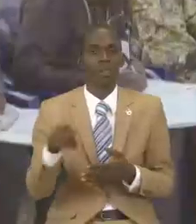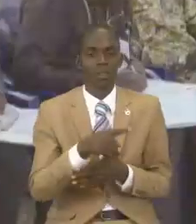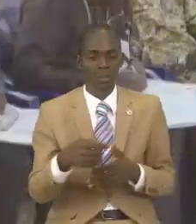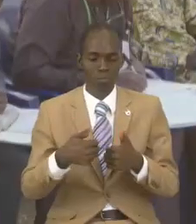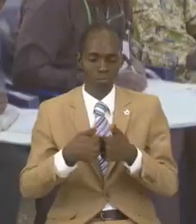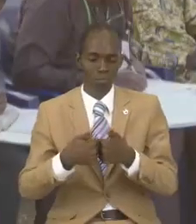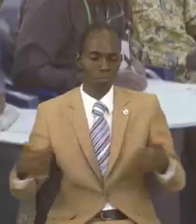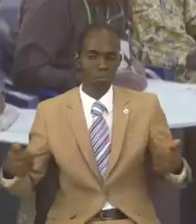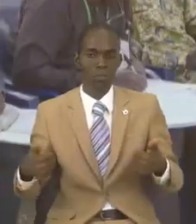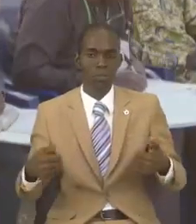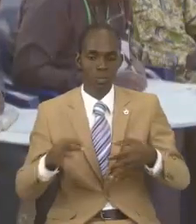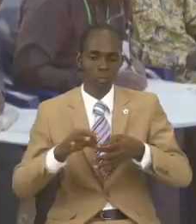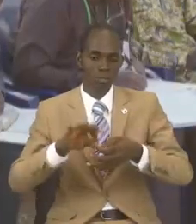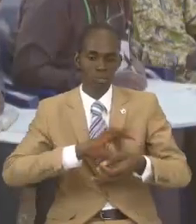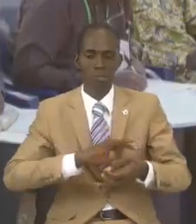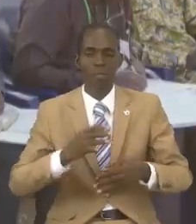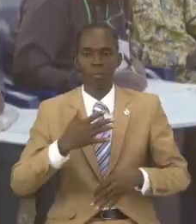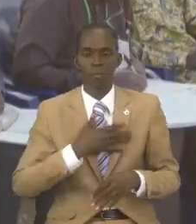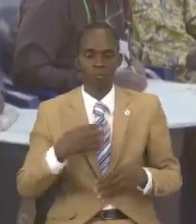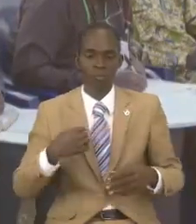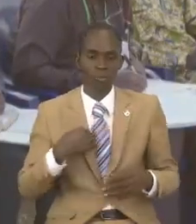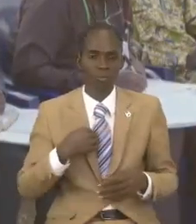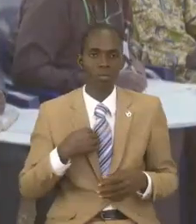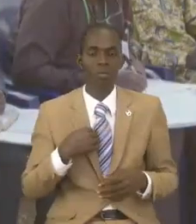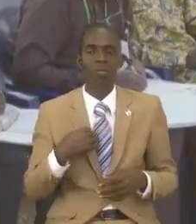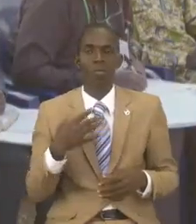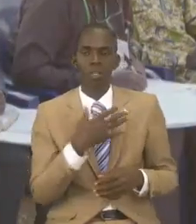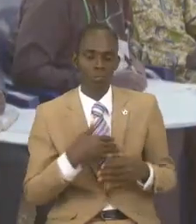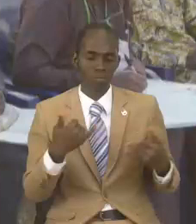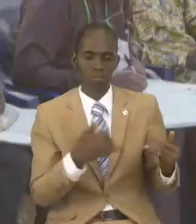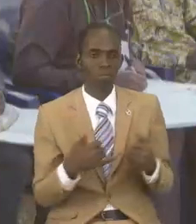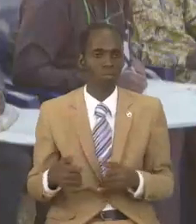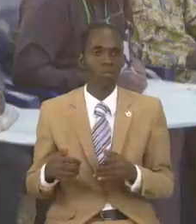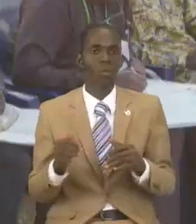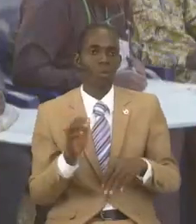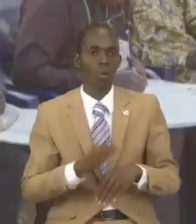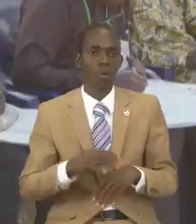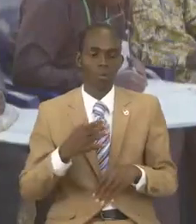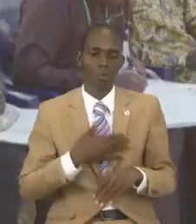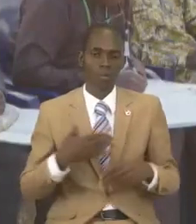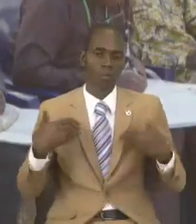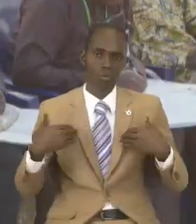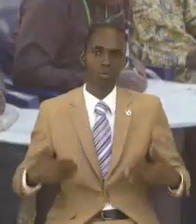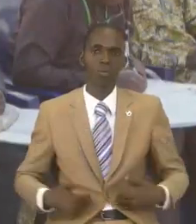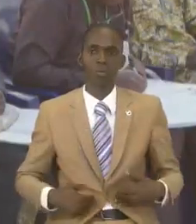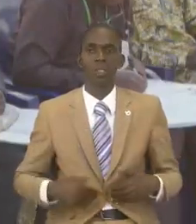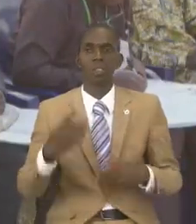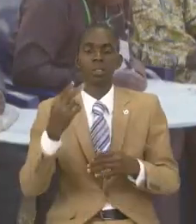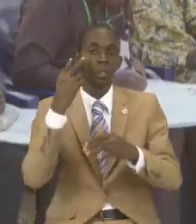them. They cast lots upon my vesture. The